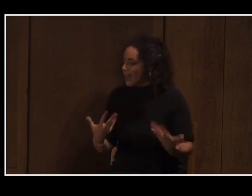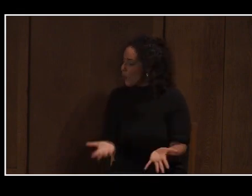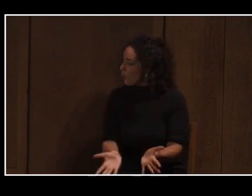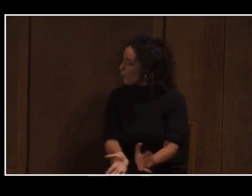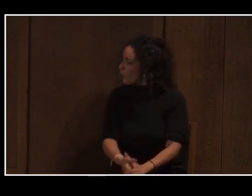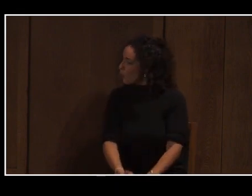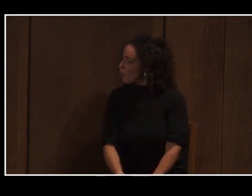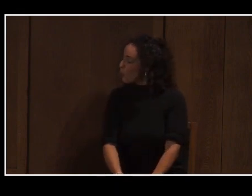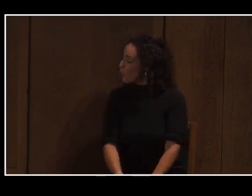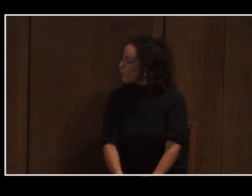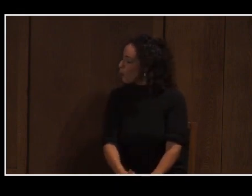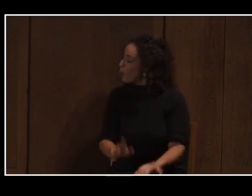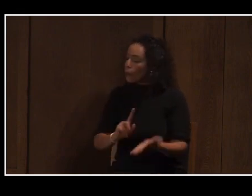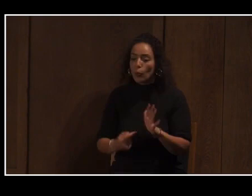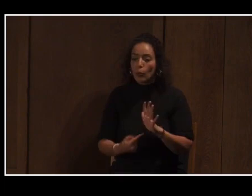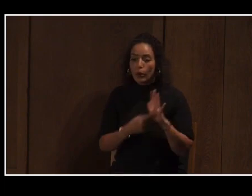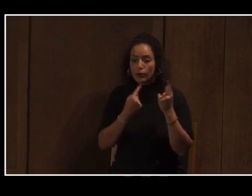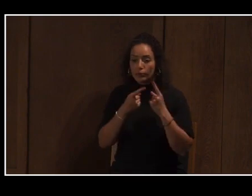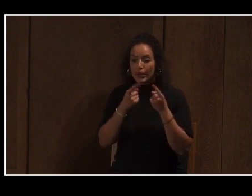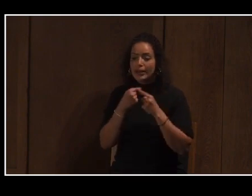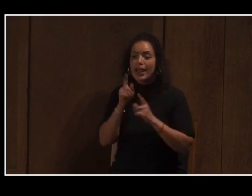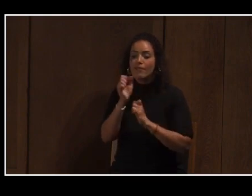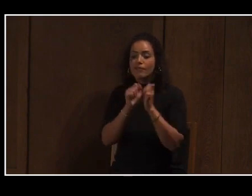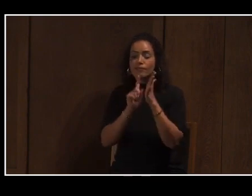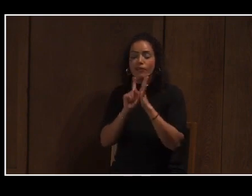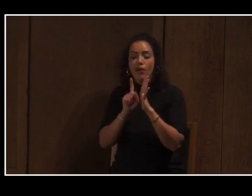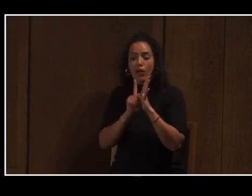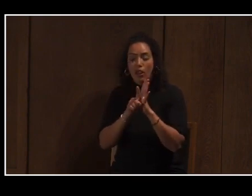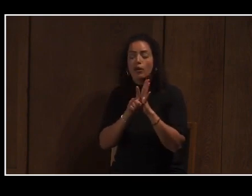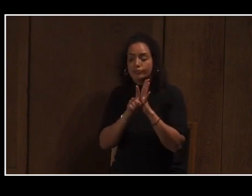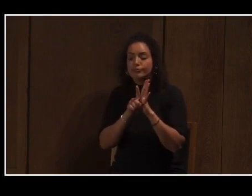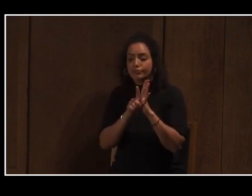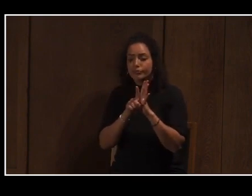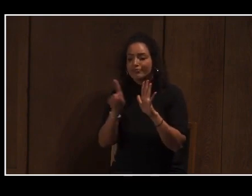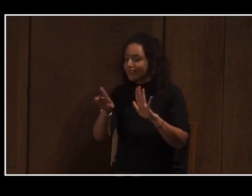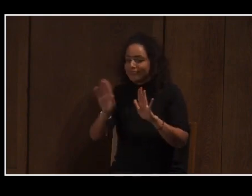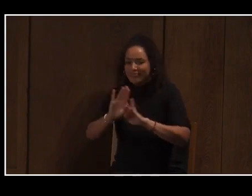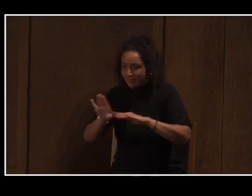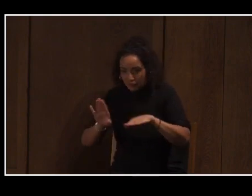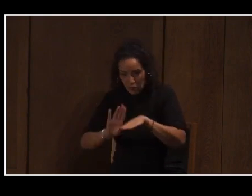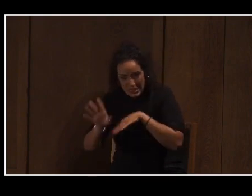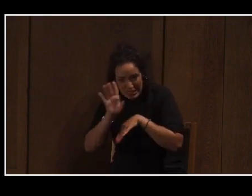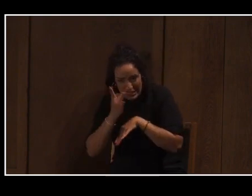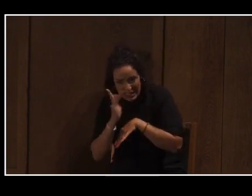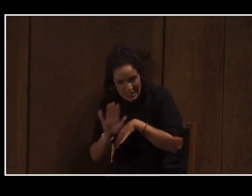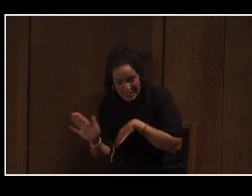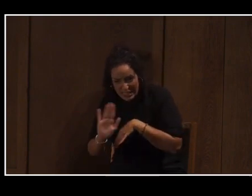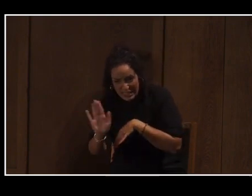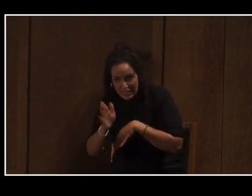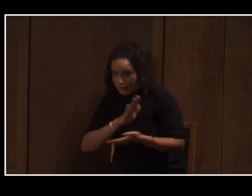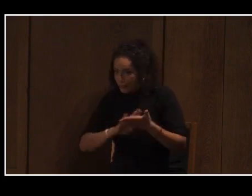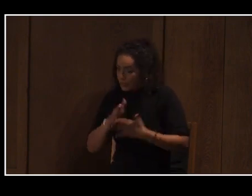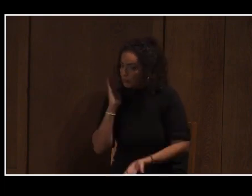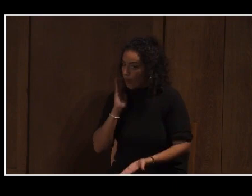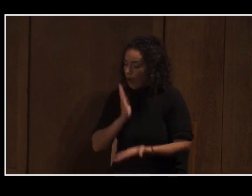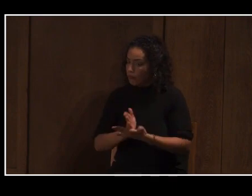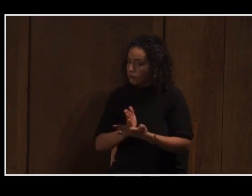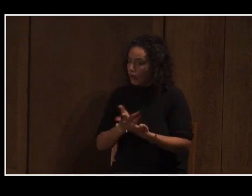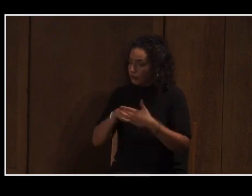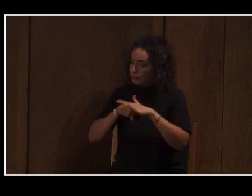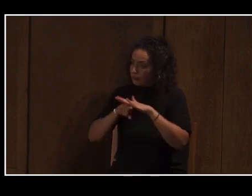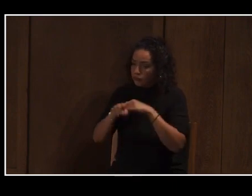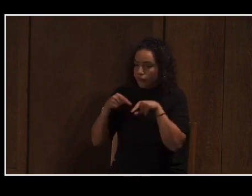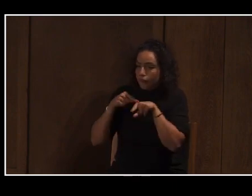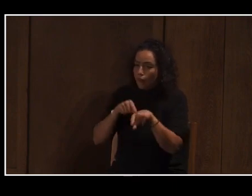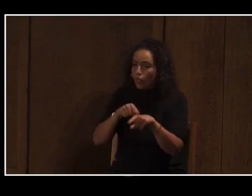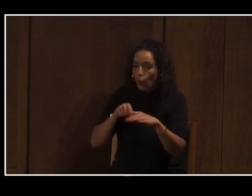Some important information: if you hear the fire alarm, it will not be a drill. Please follow a member of staff. And also, this event is